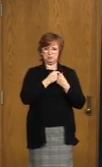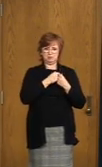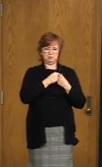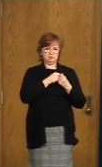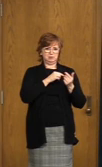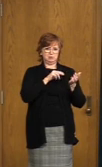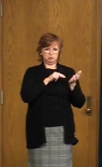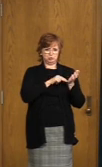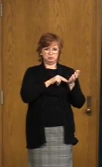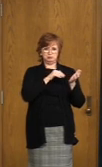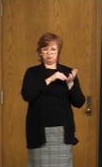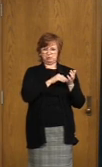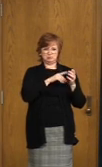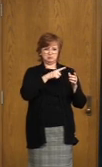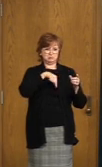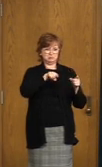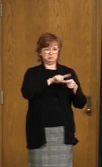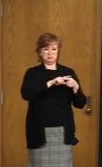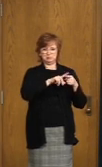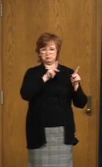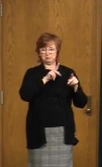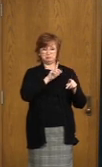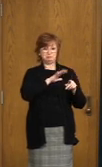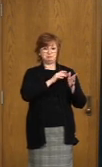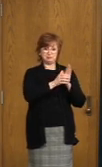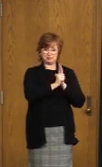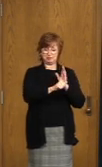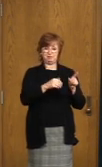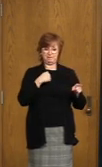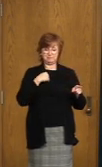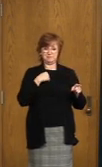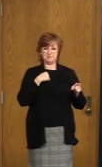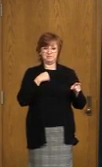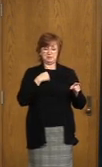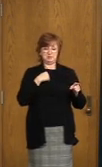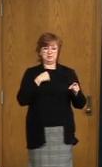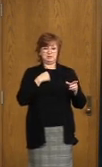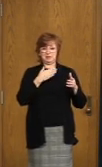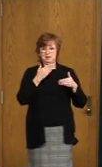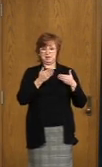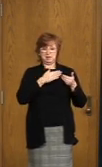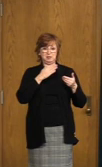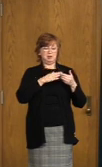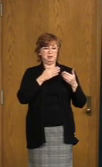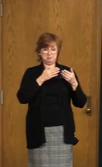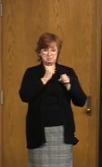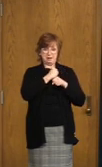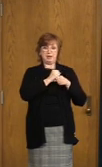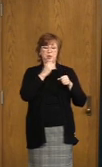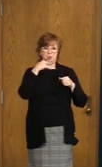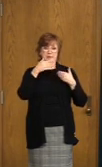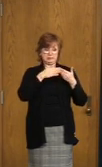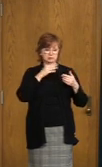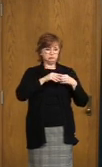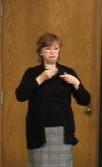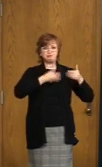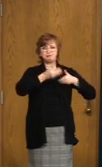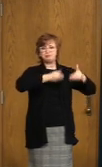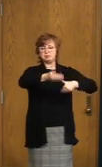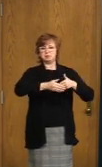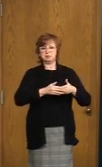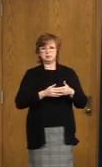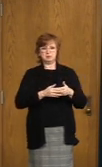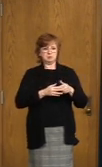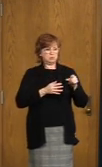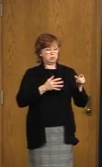very capable at what they do in delivering those vaccines, but being very competent and ensuring that there is no vaccine volume that goes